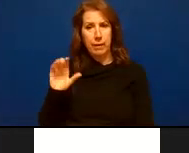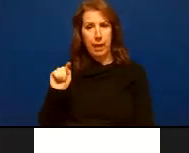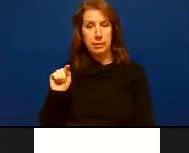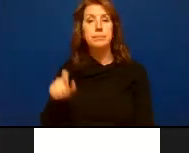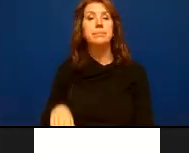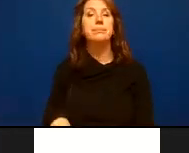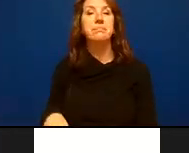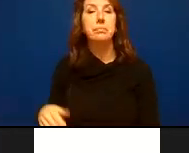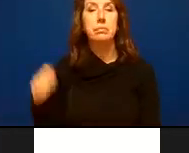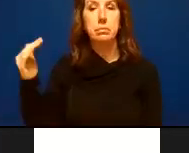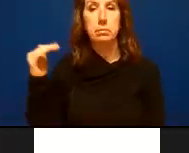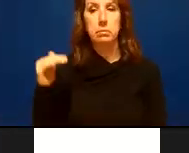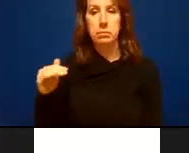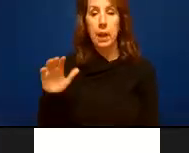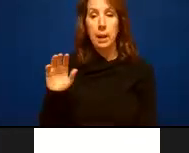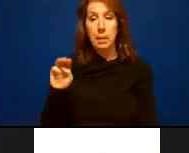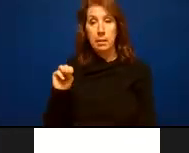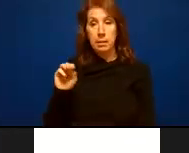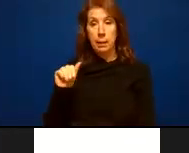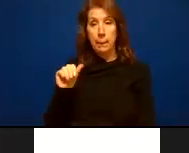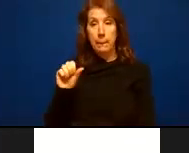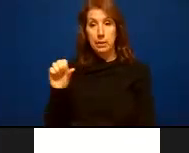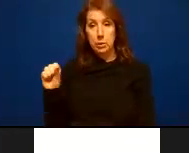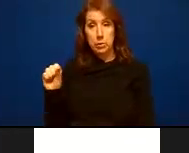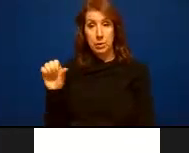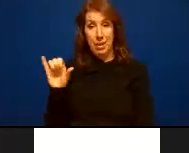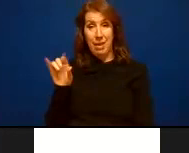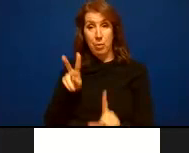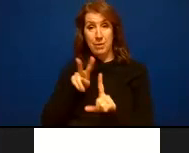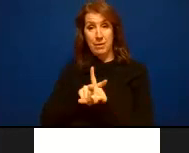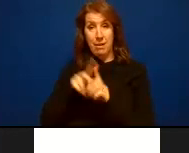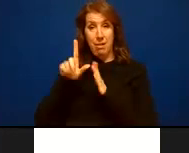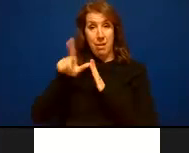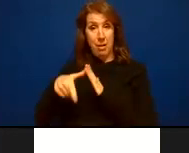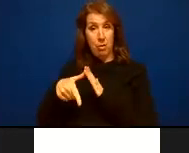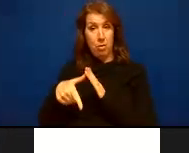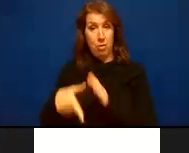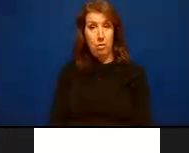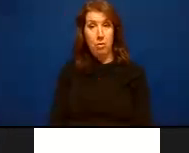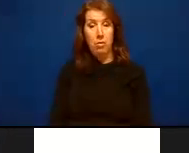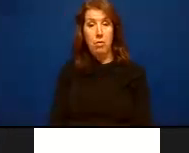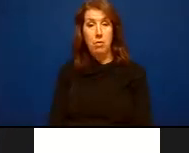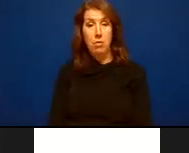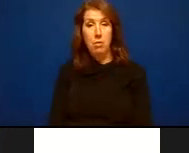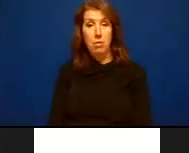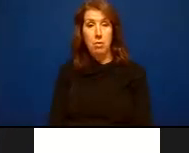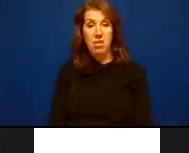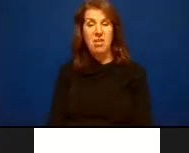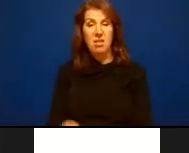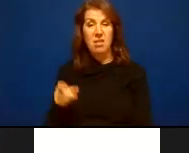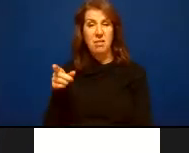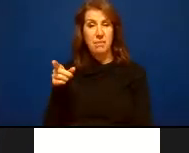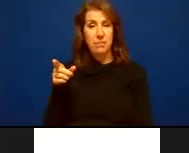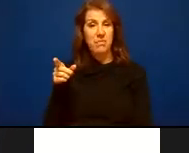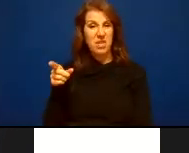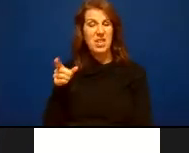was filed a little bit later. I think folks involved in that case are on the webinar